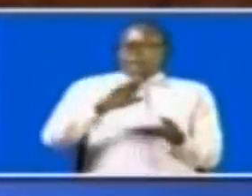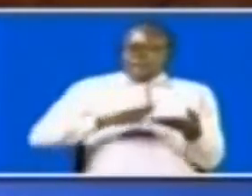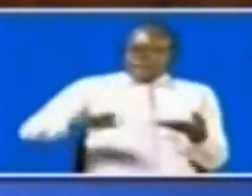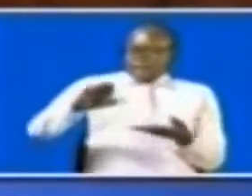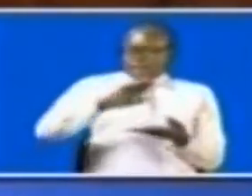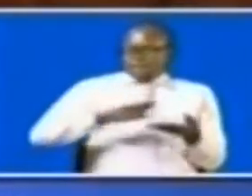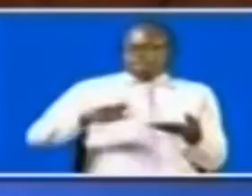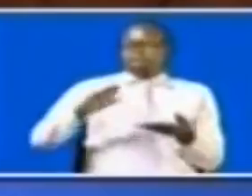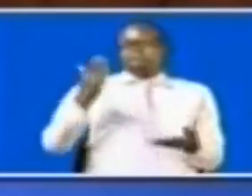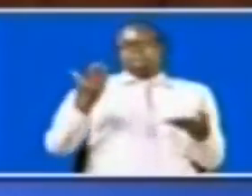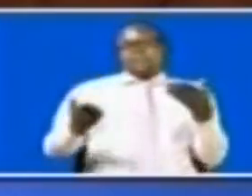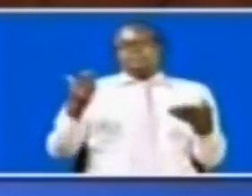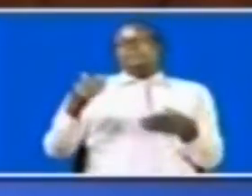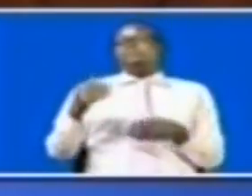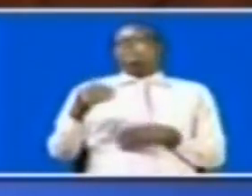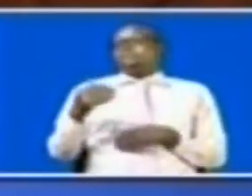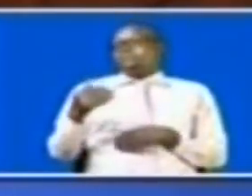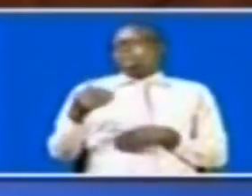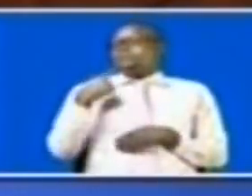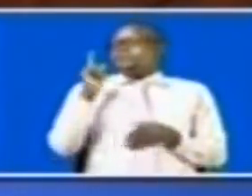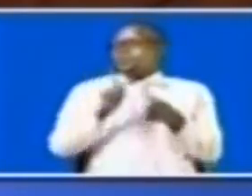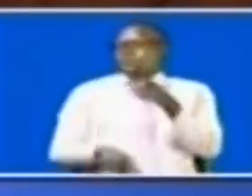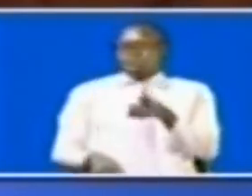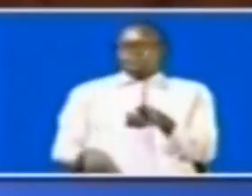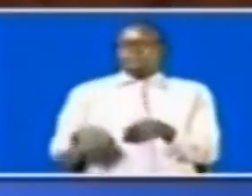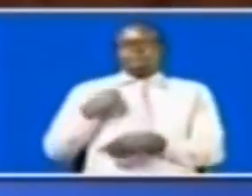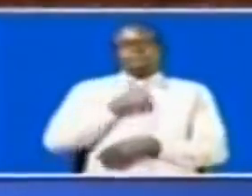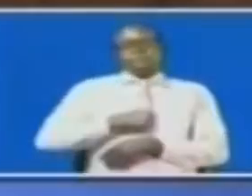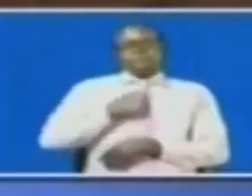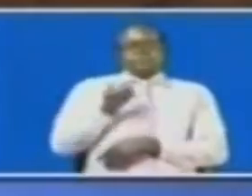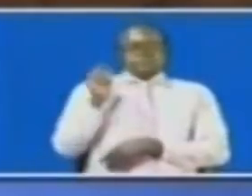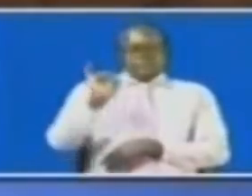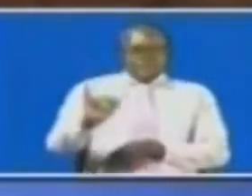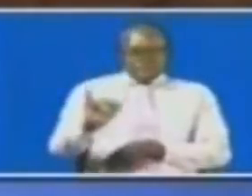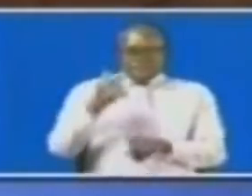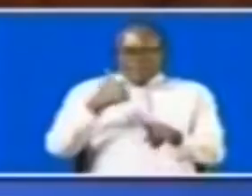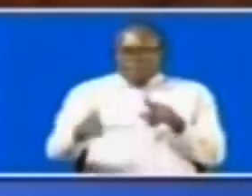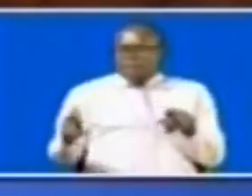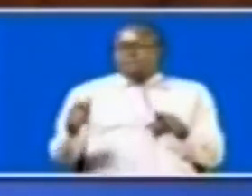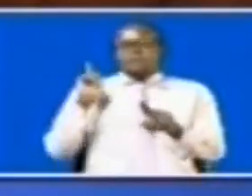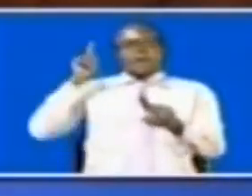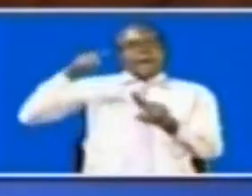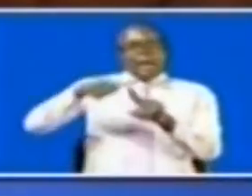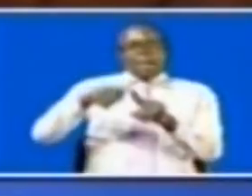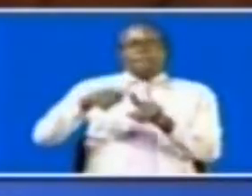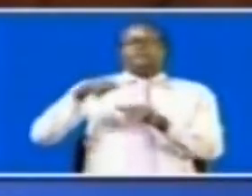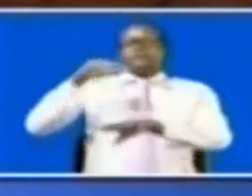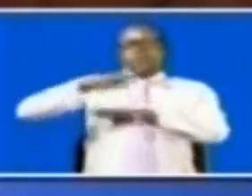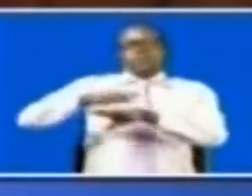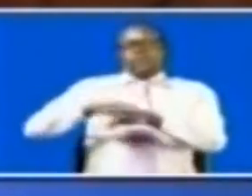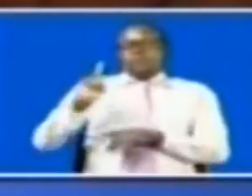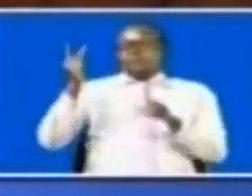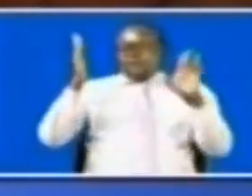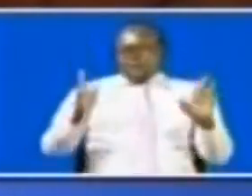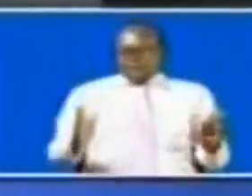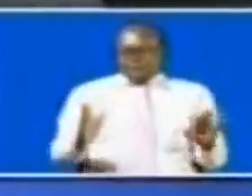areas, maybe I'll take this point to say I am sorry for that, but it meant right for Kenya. It meant